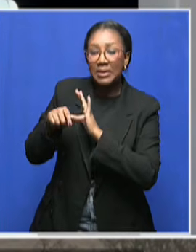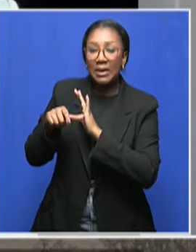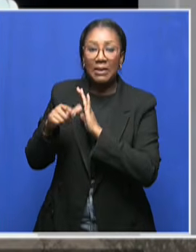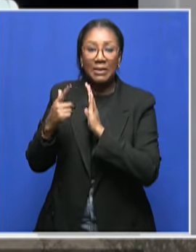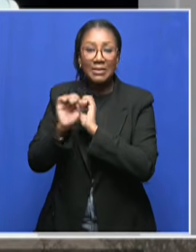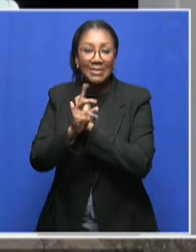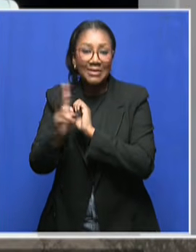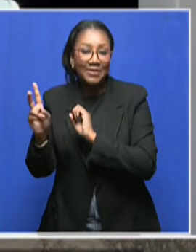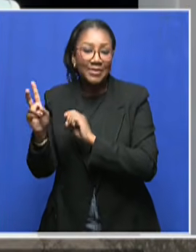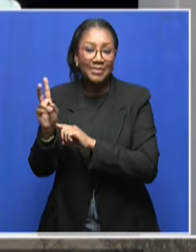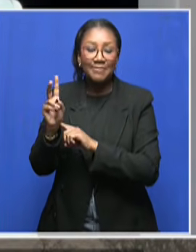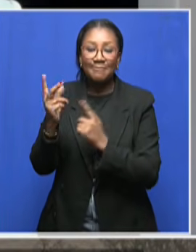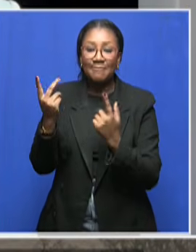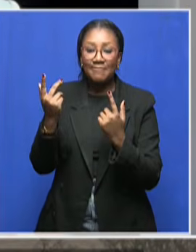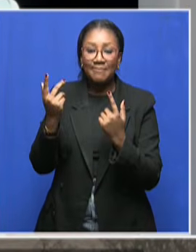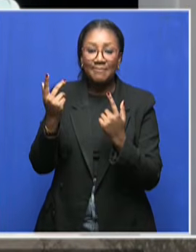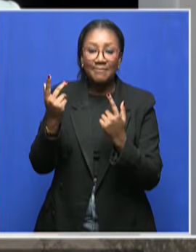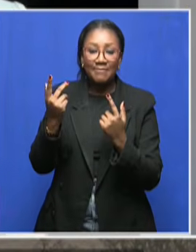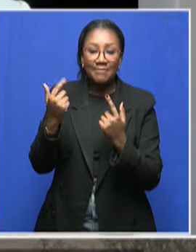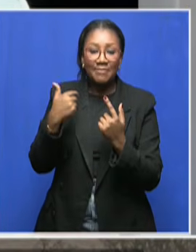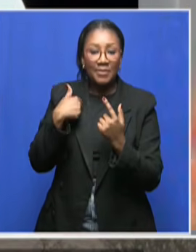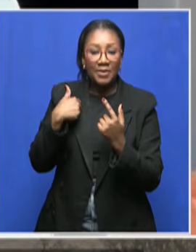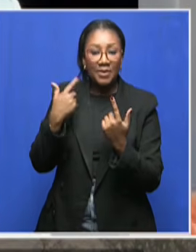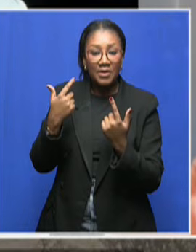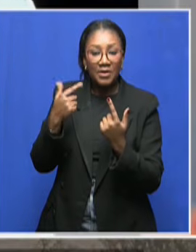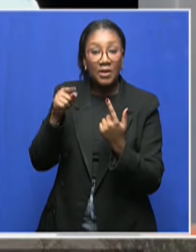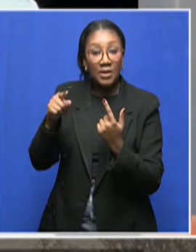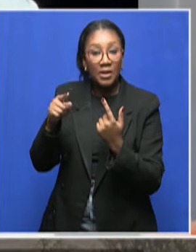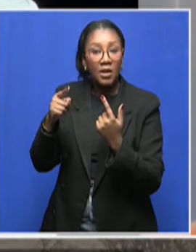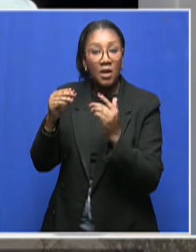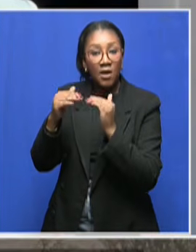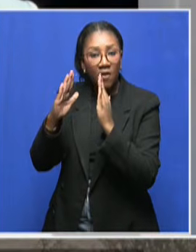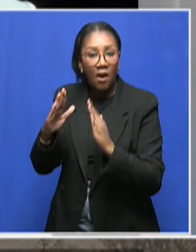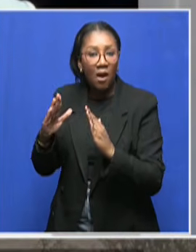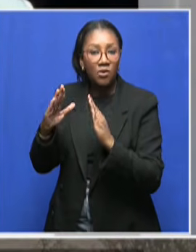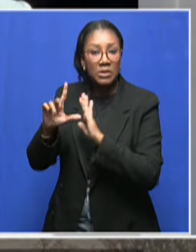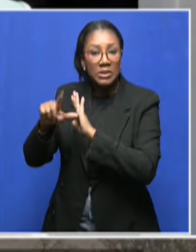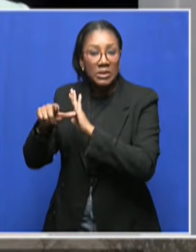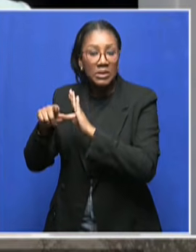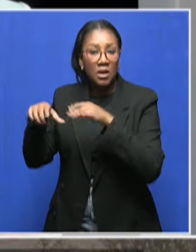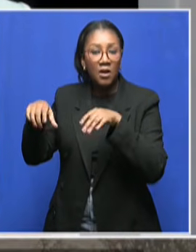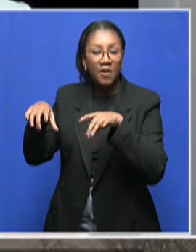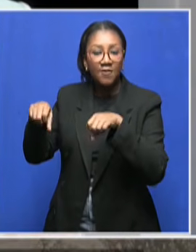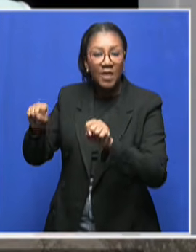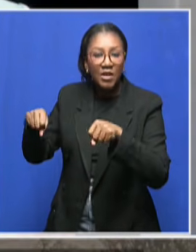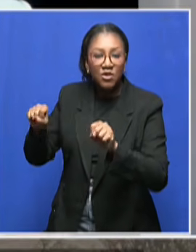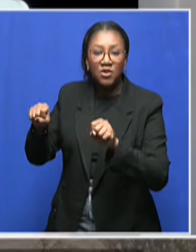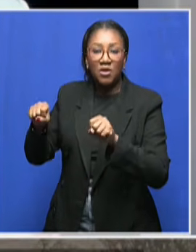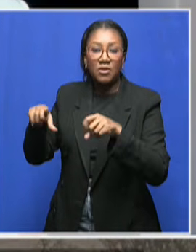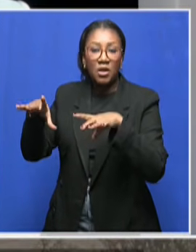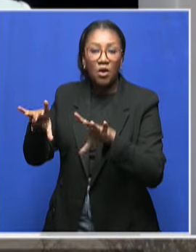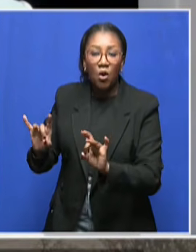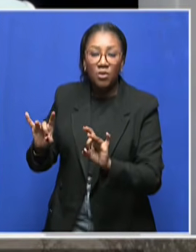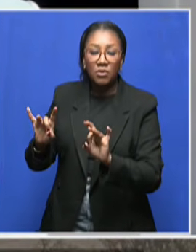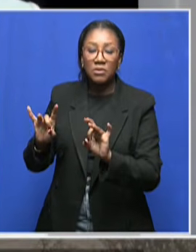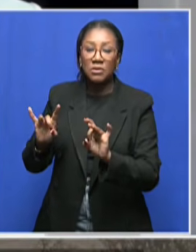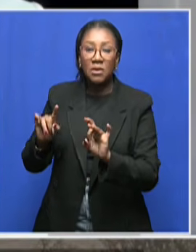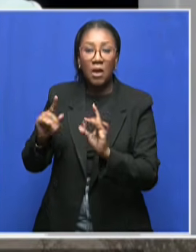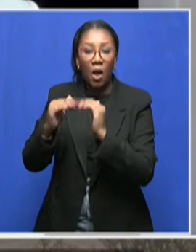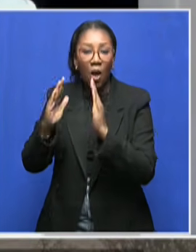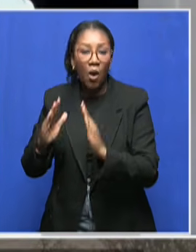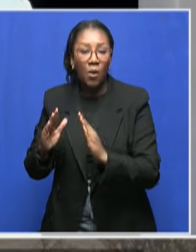not only design in what I do from a furniture manufacturing perspective, but in all elements that create a home. So